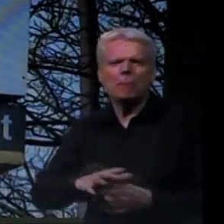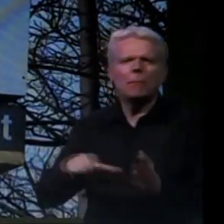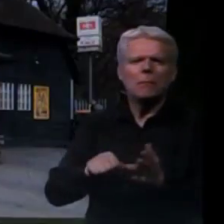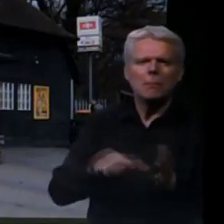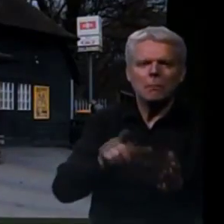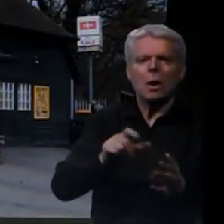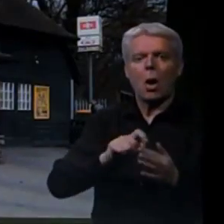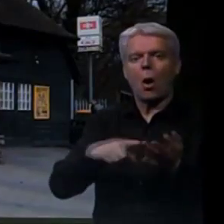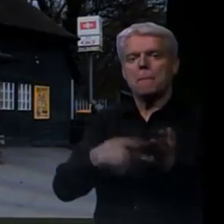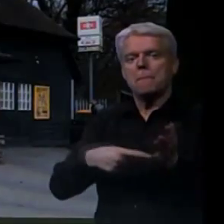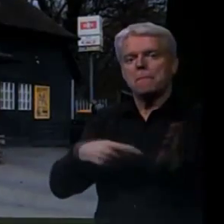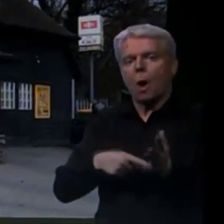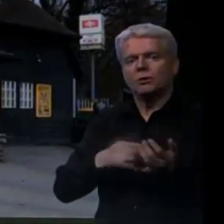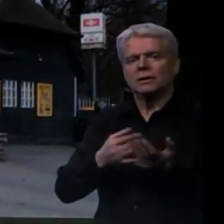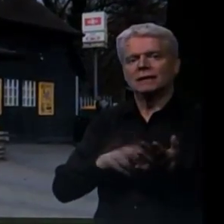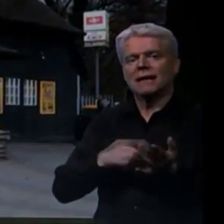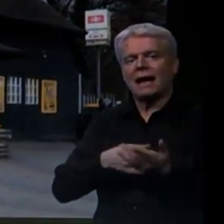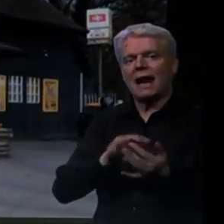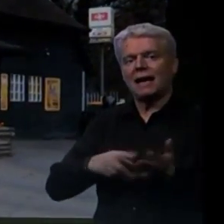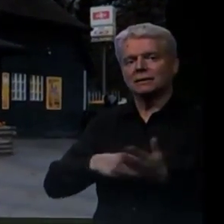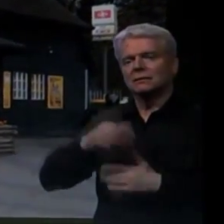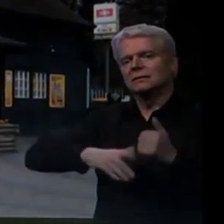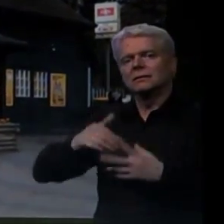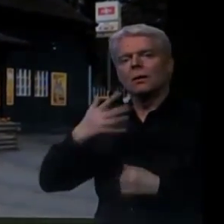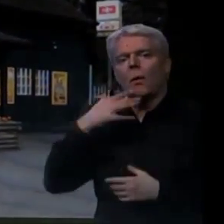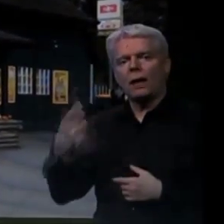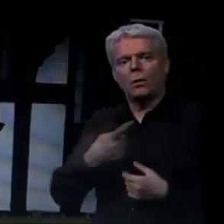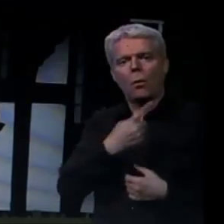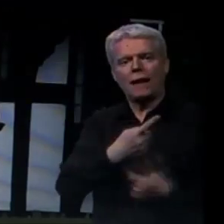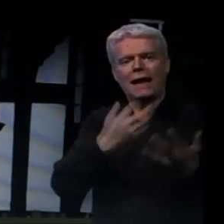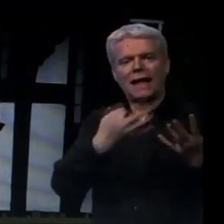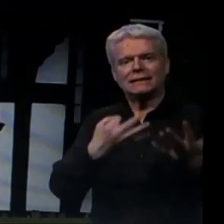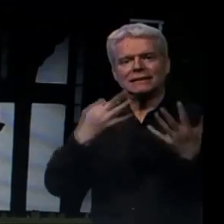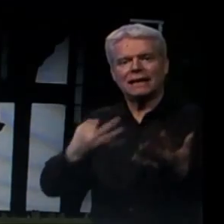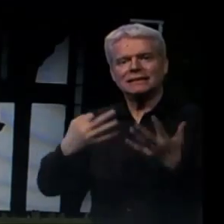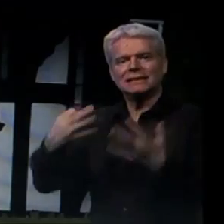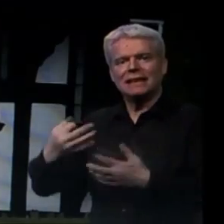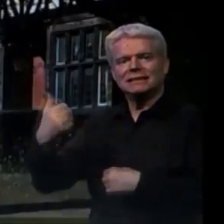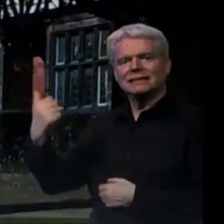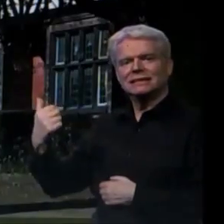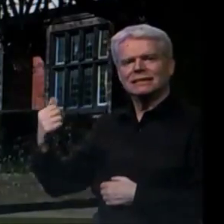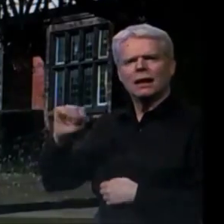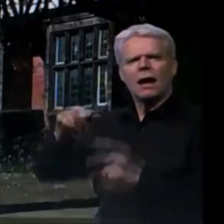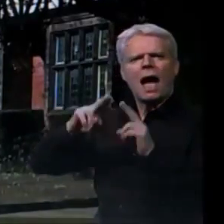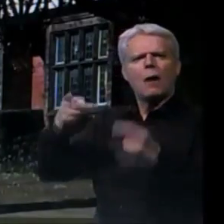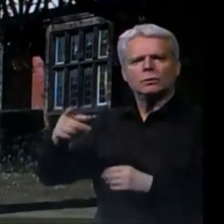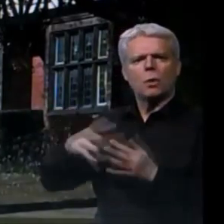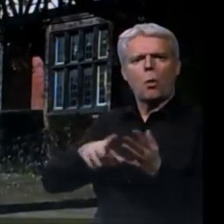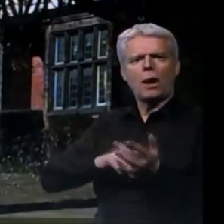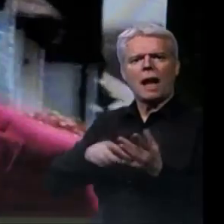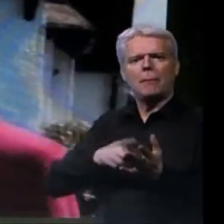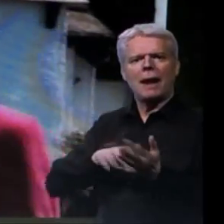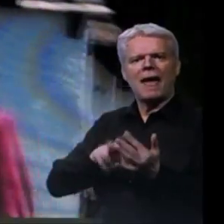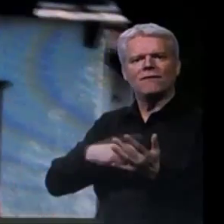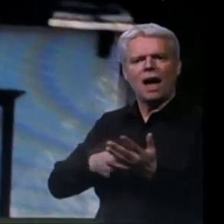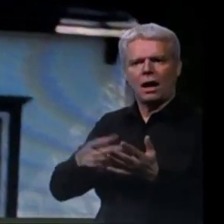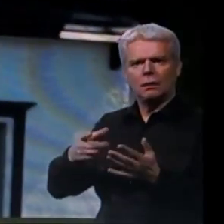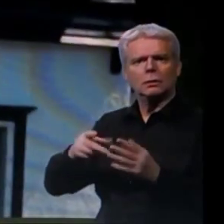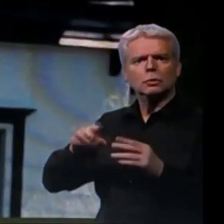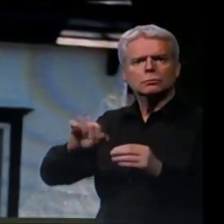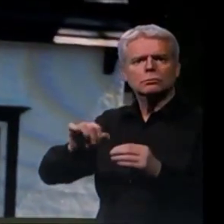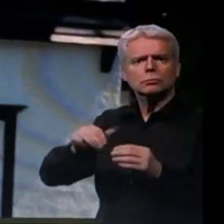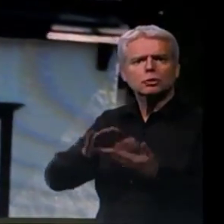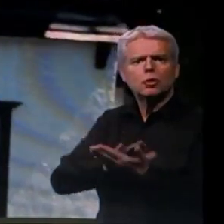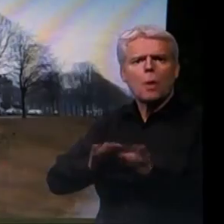Port Sunlight was built in 1888 to house William Lever's soap factory workers, and its 900 houses, set in